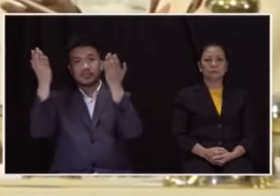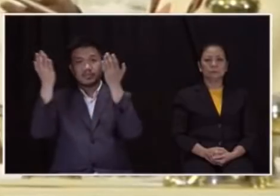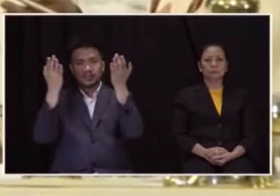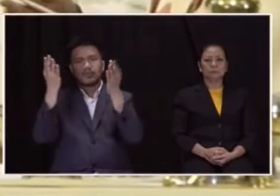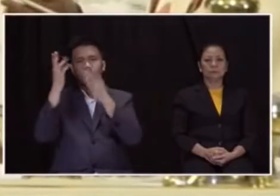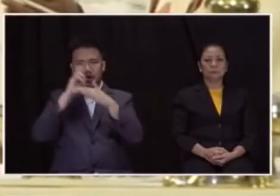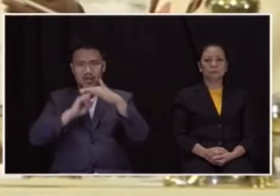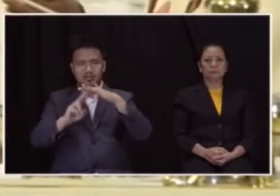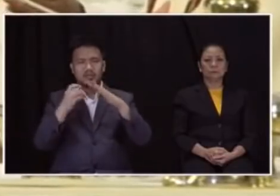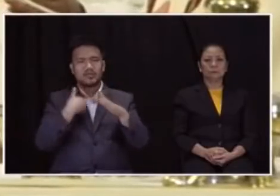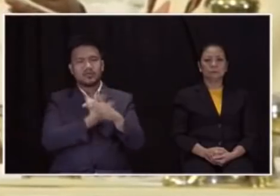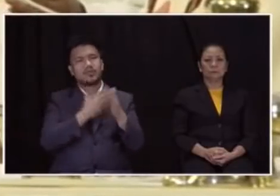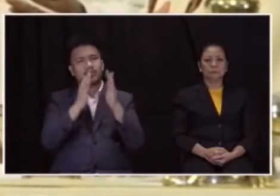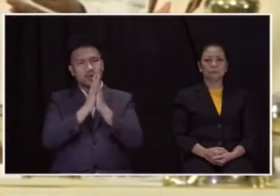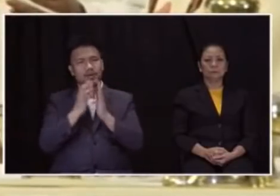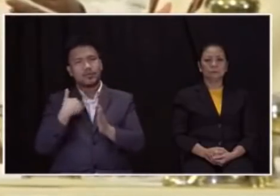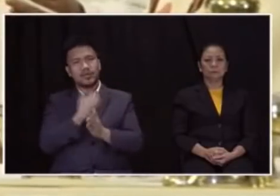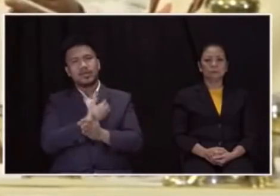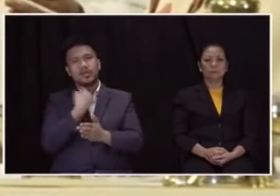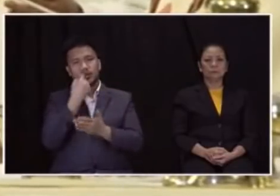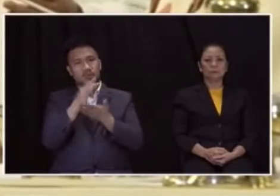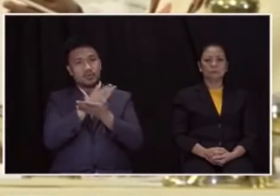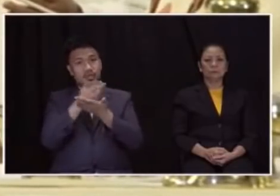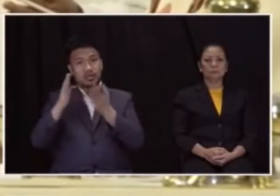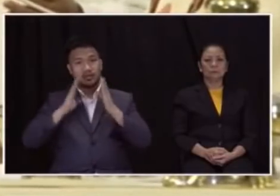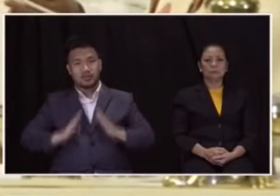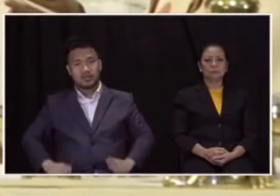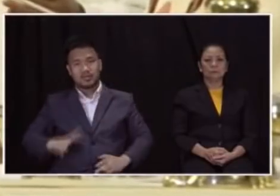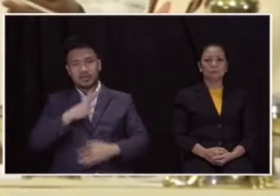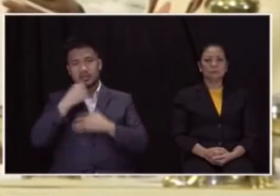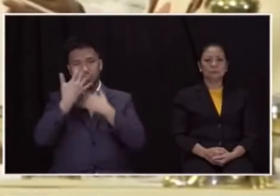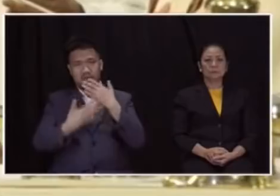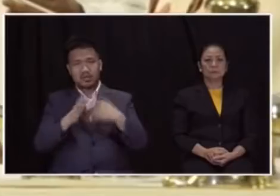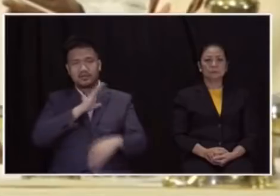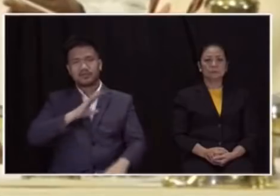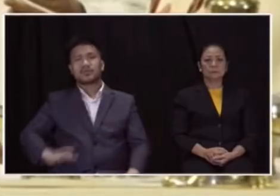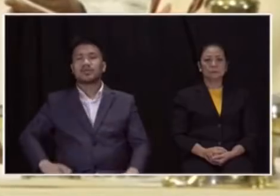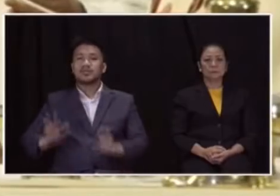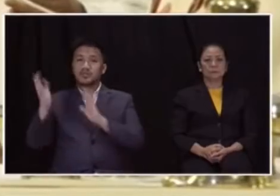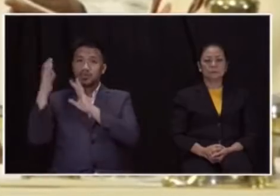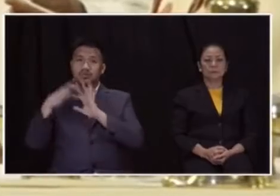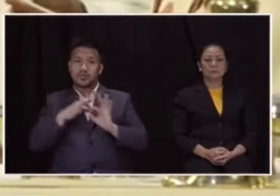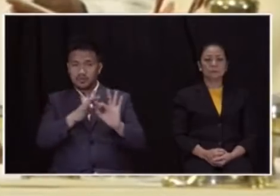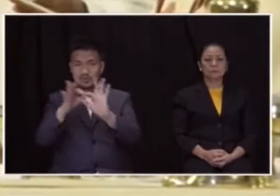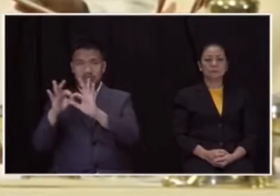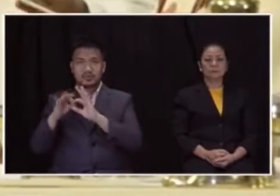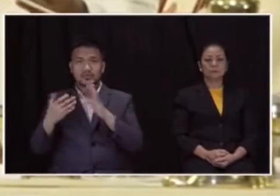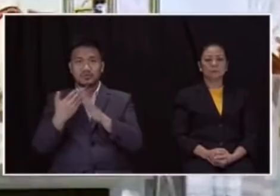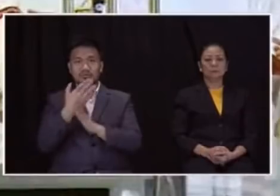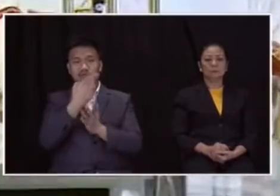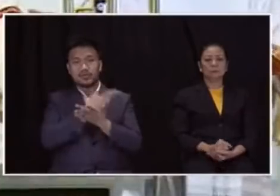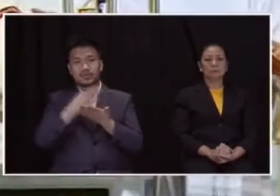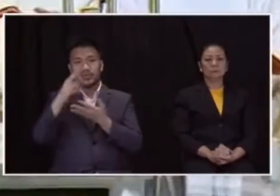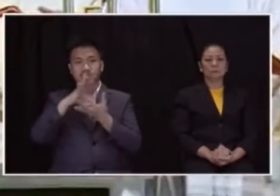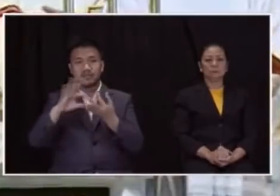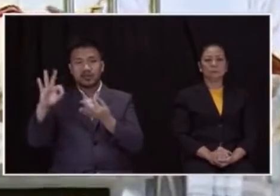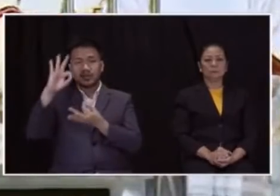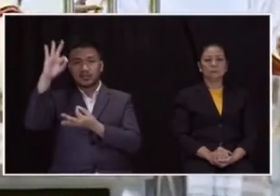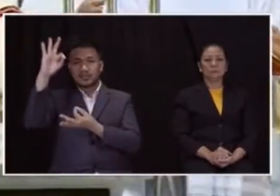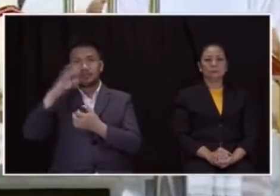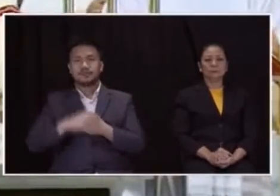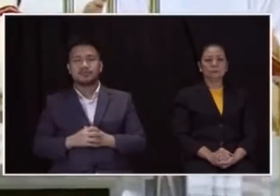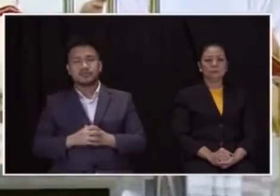pray that partaking of the body and blood of Christ, we may be gathered into one by the Holy Spirit.